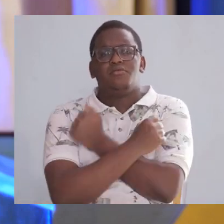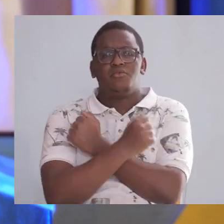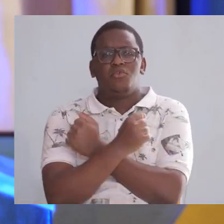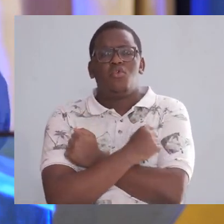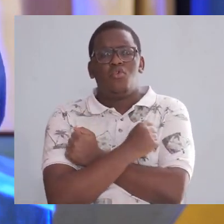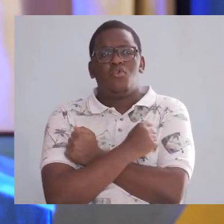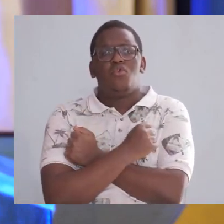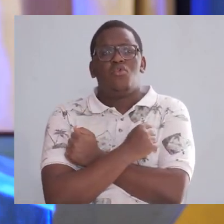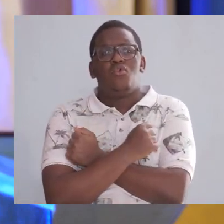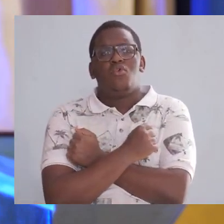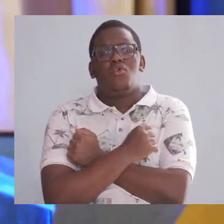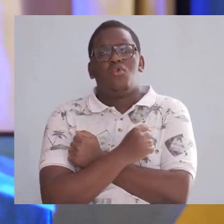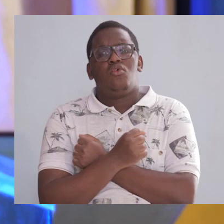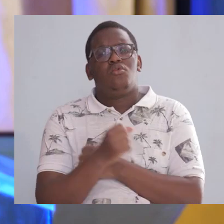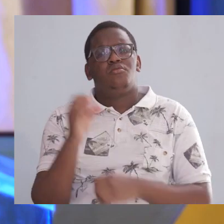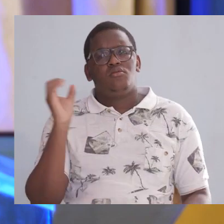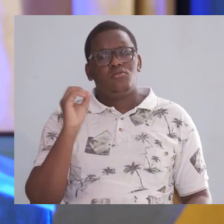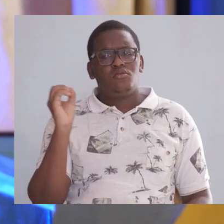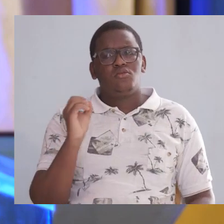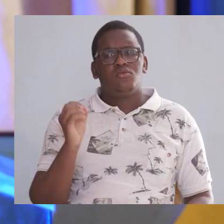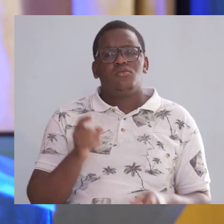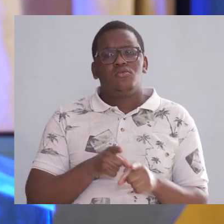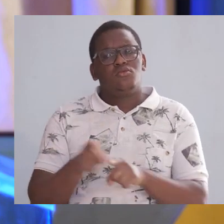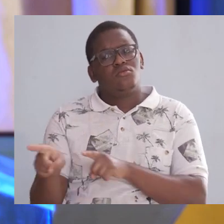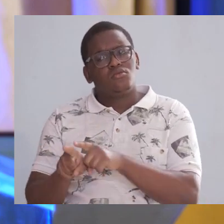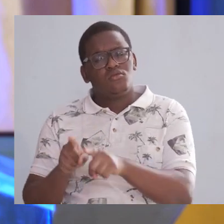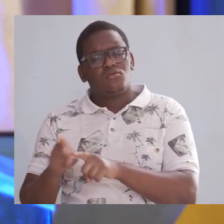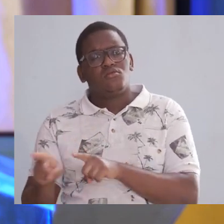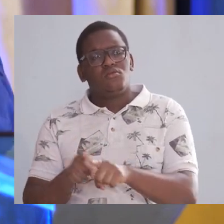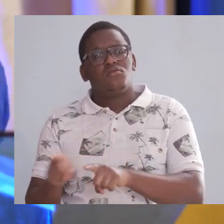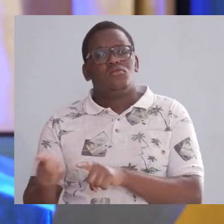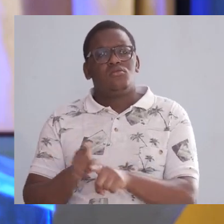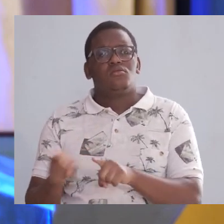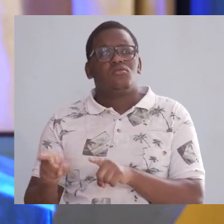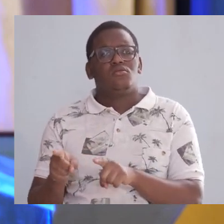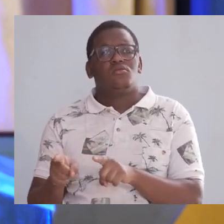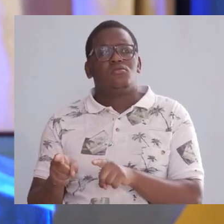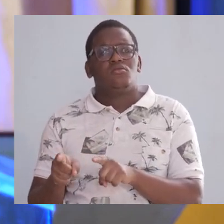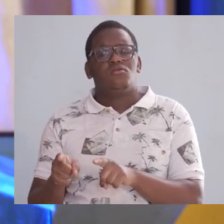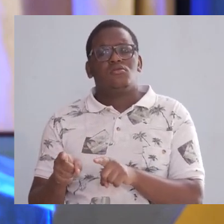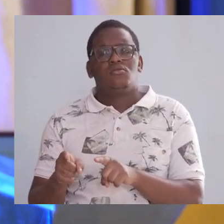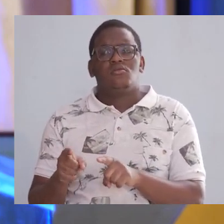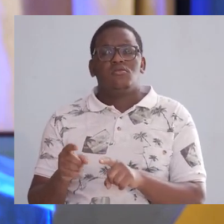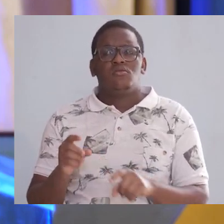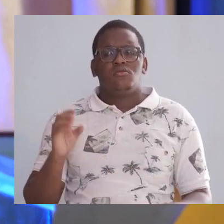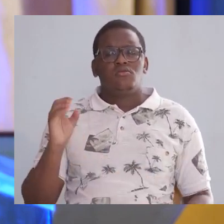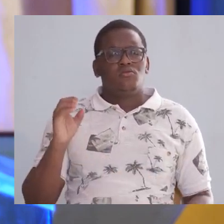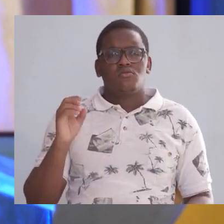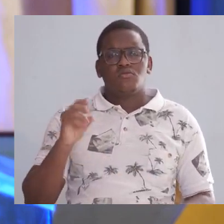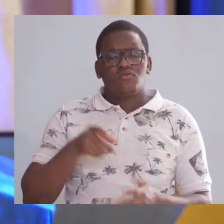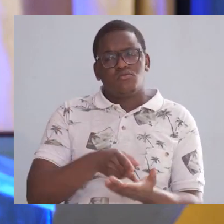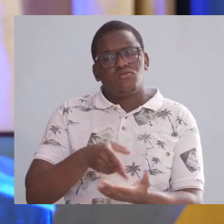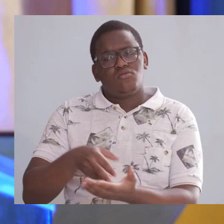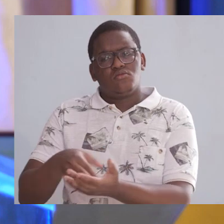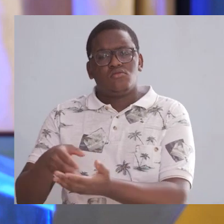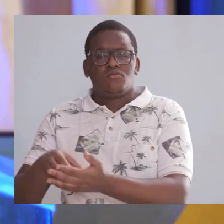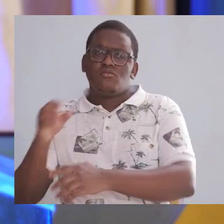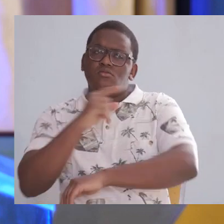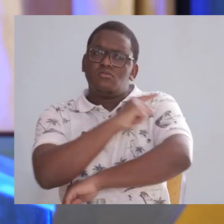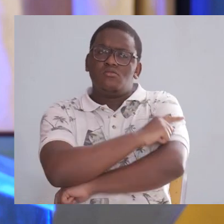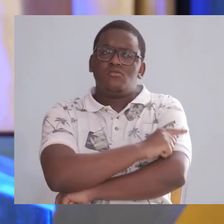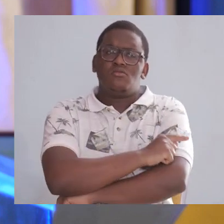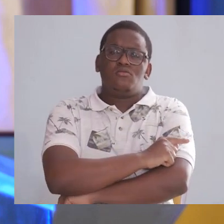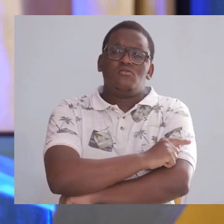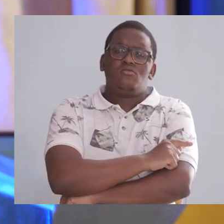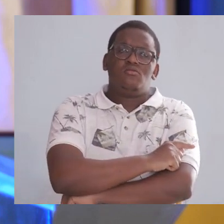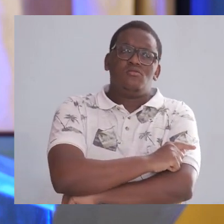in, refused to direct them in good paths. They ended up becoming truants. They never finished school.